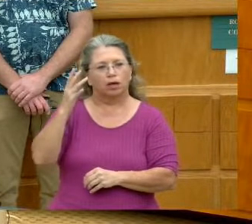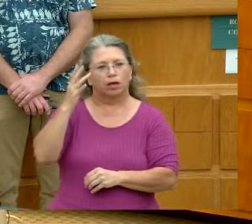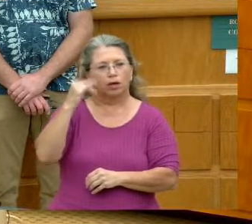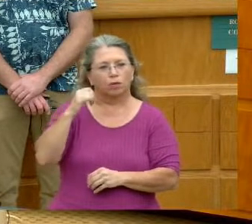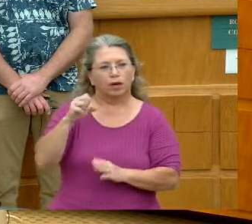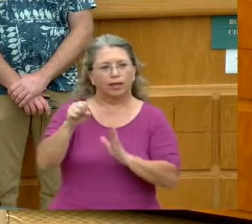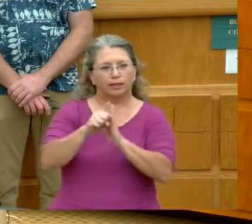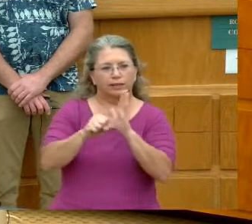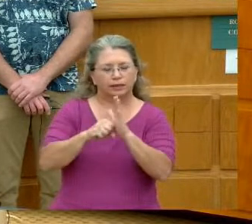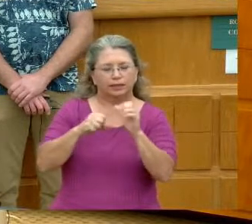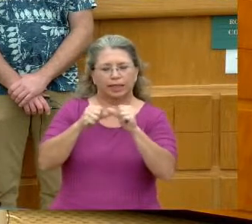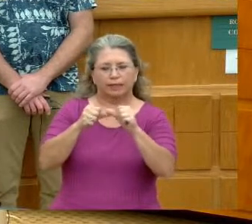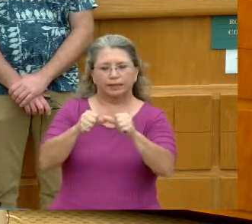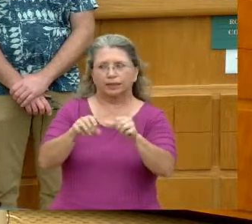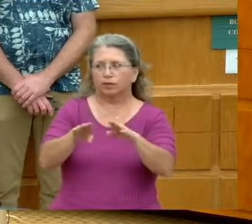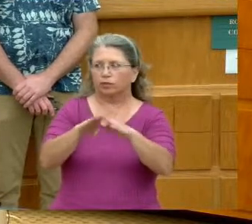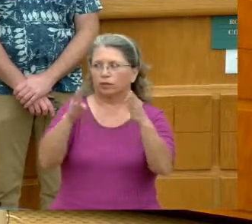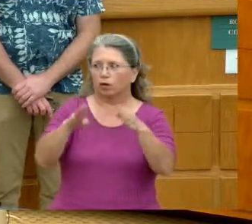cases are rising?